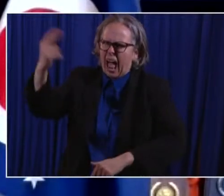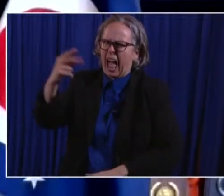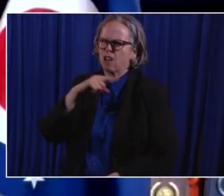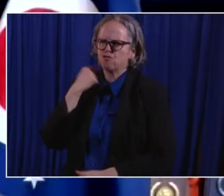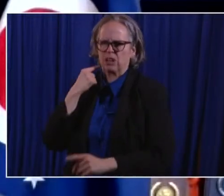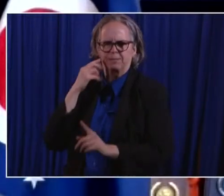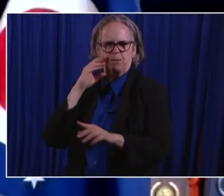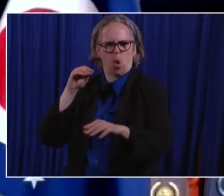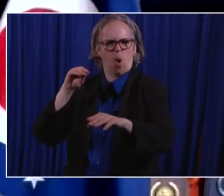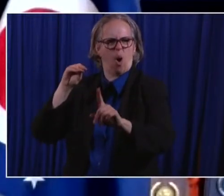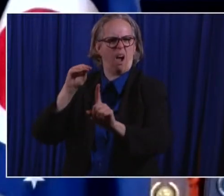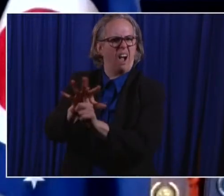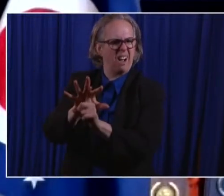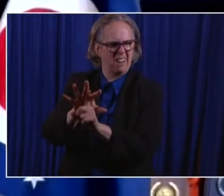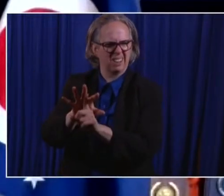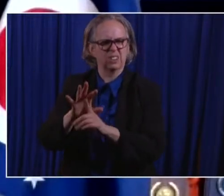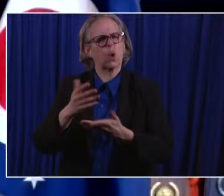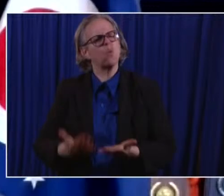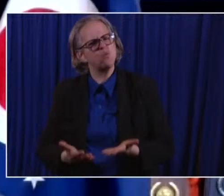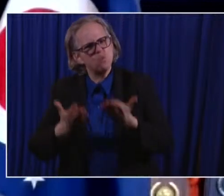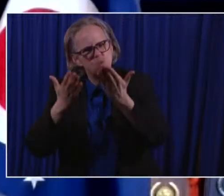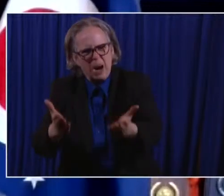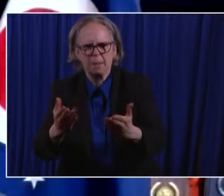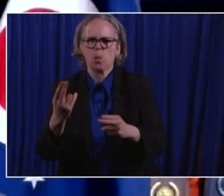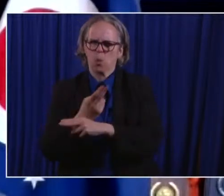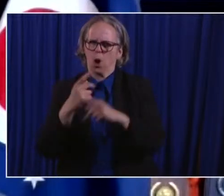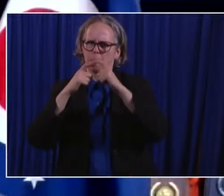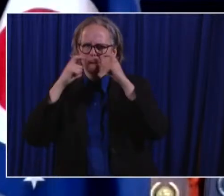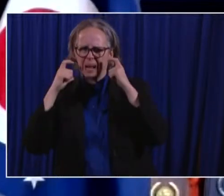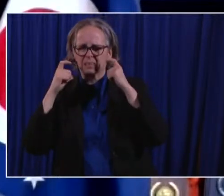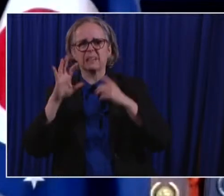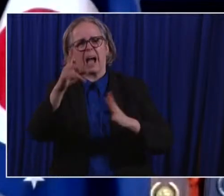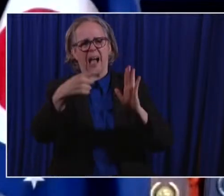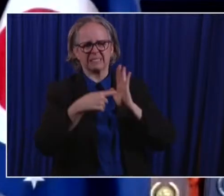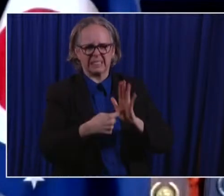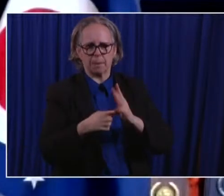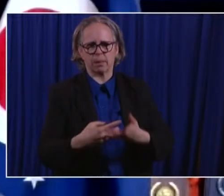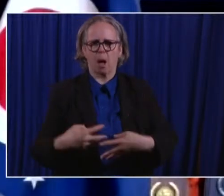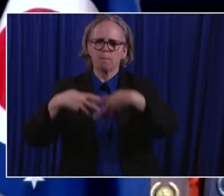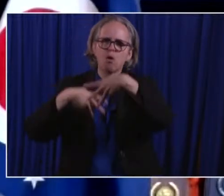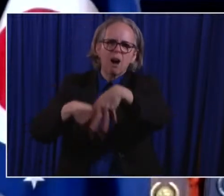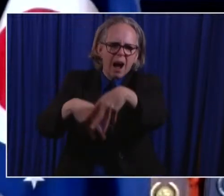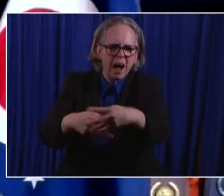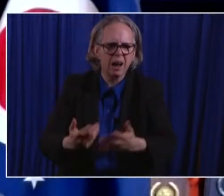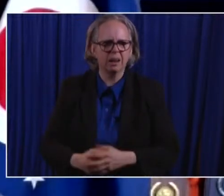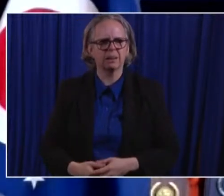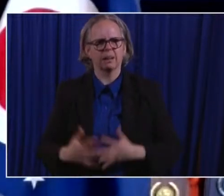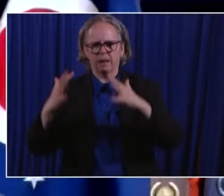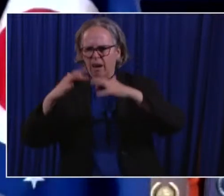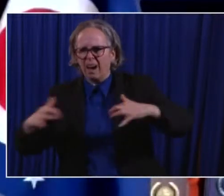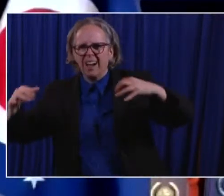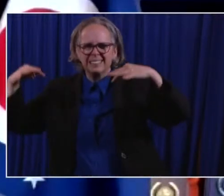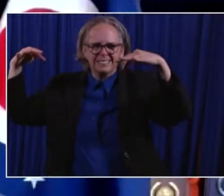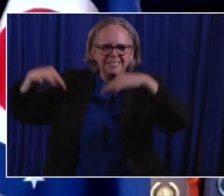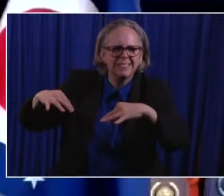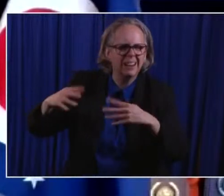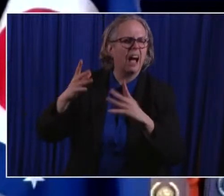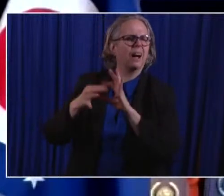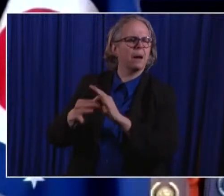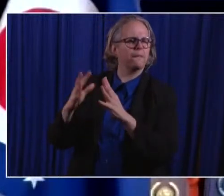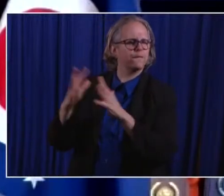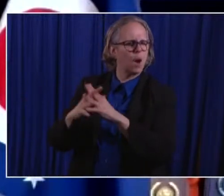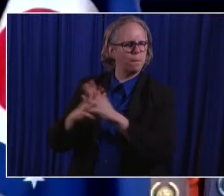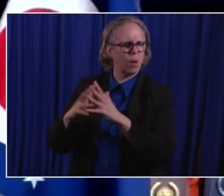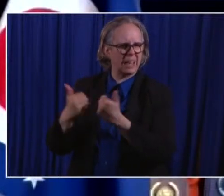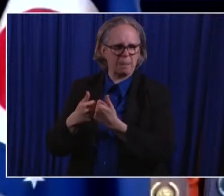wear masks when attending sporting events, live performances, and parades. So that's straight from the announcement. Which is